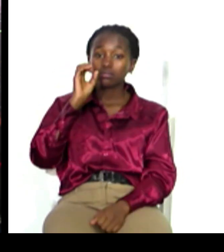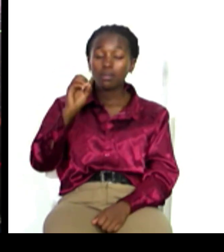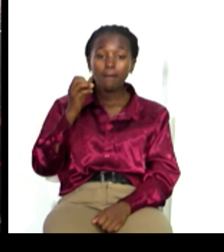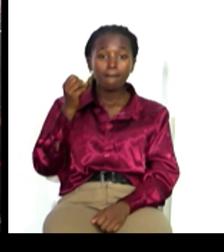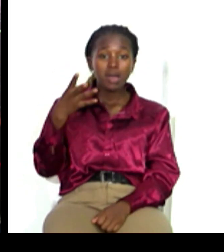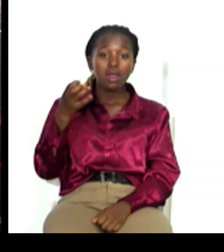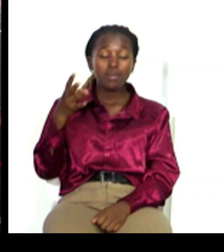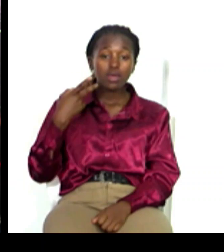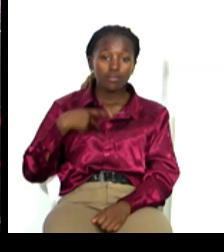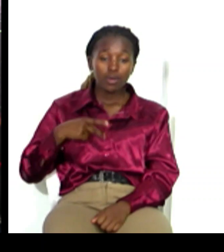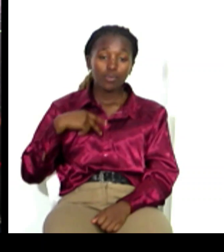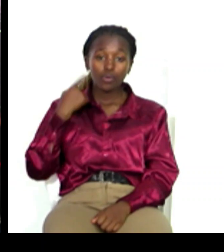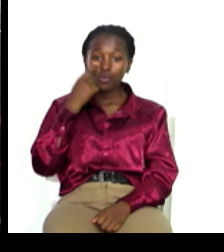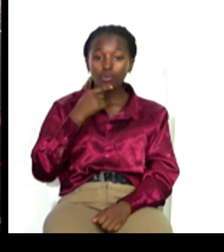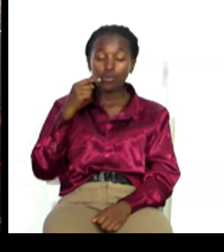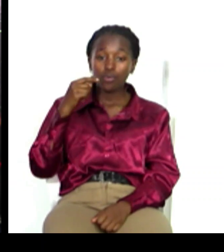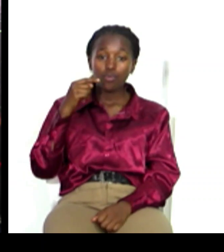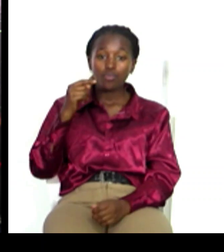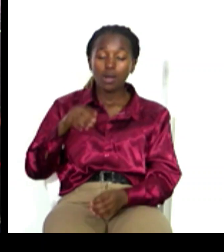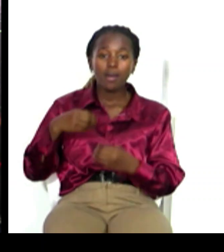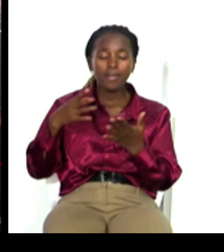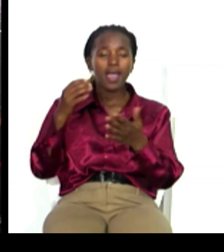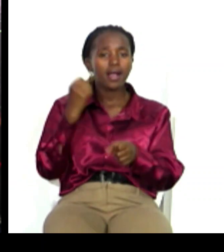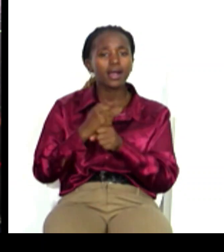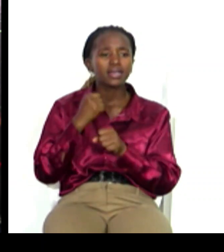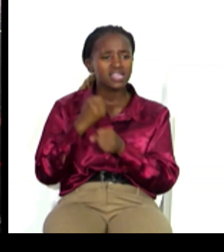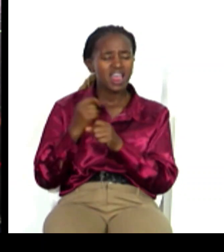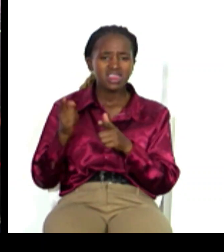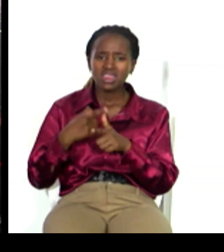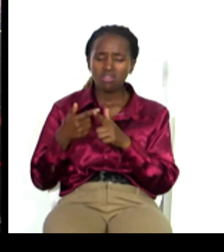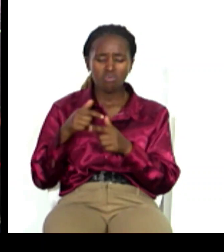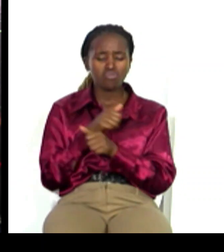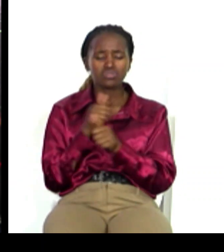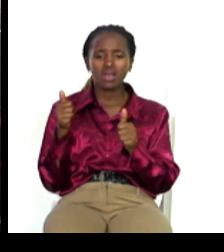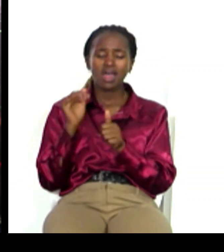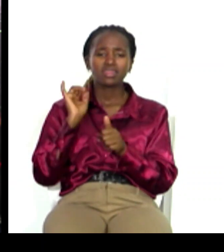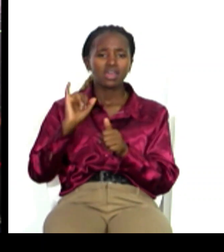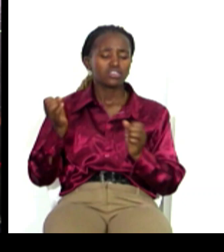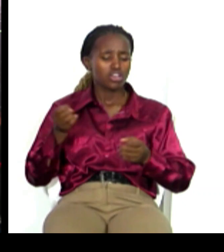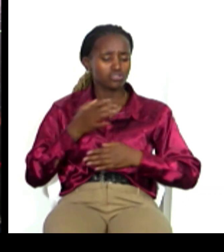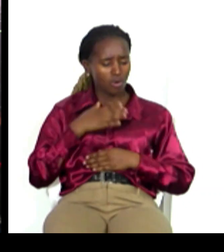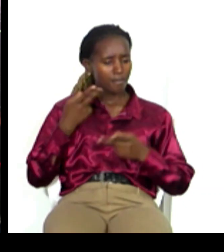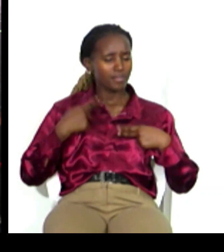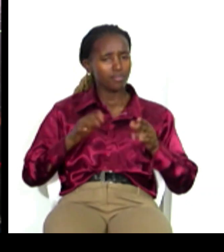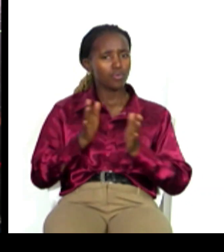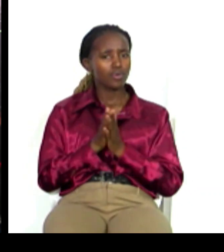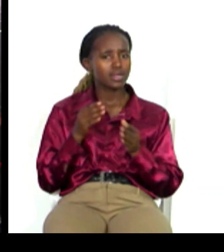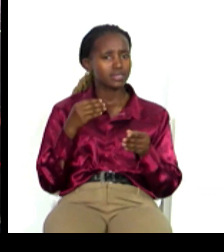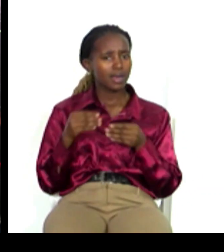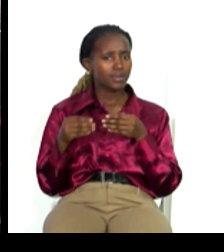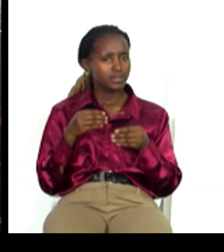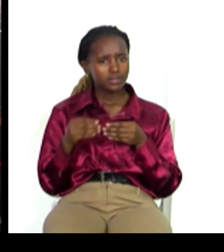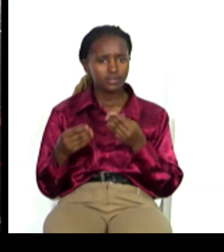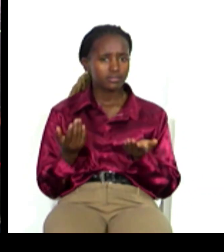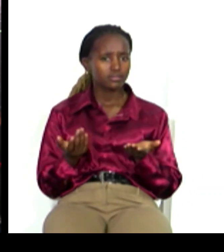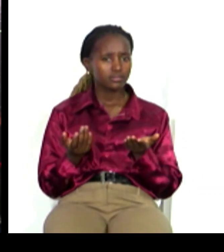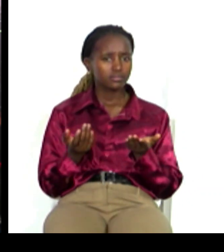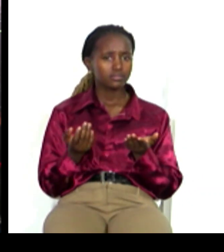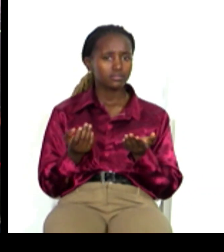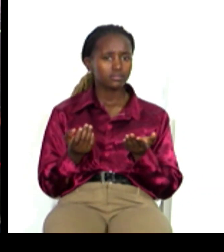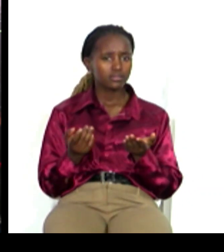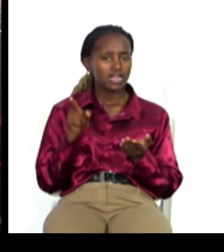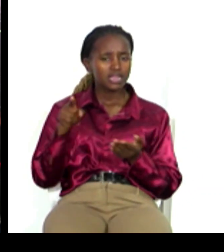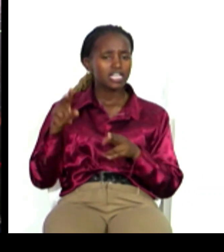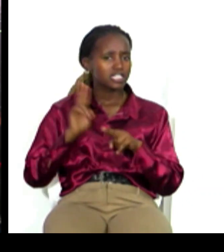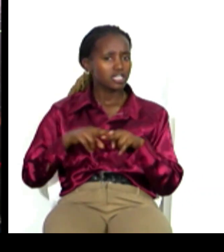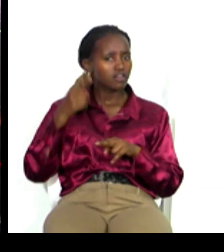them wako sawa. So inawastua. Wanasema that this nominated seat inafaa kuwa yao